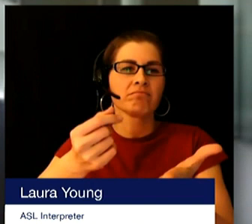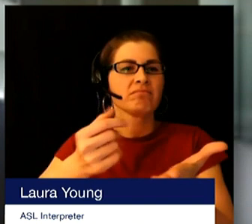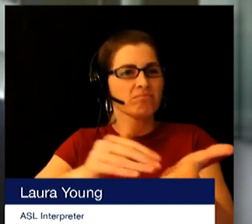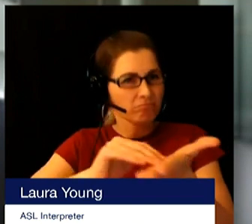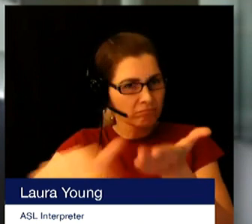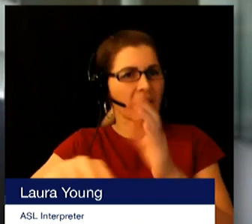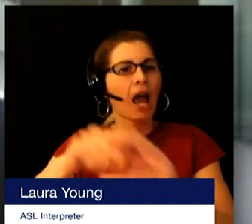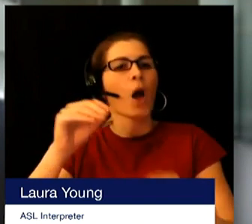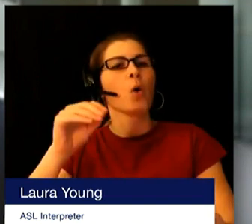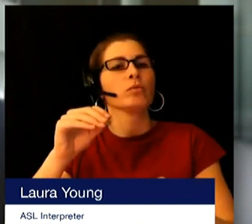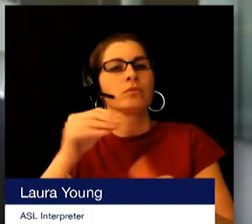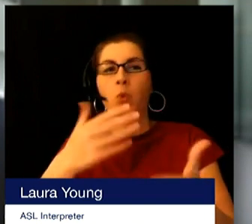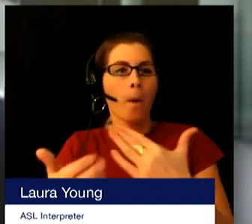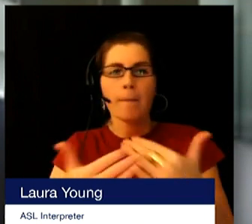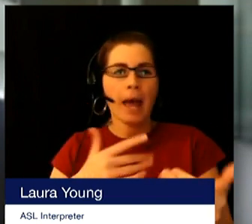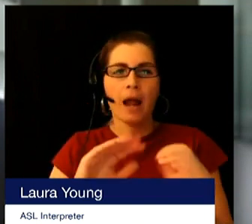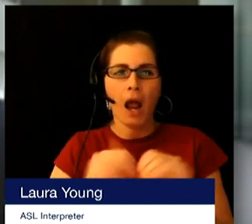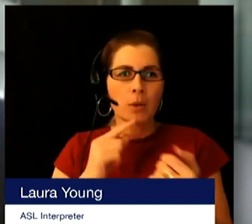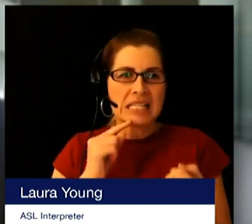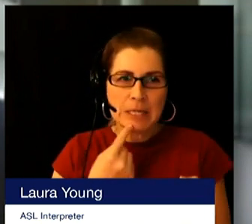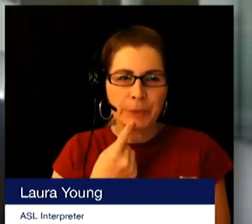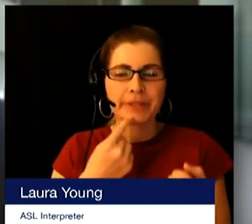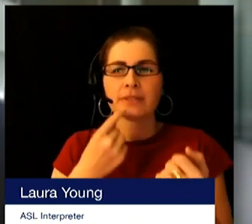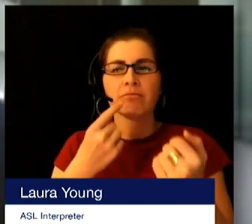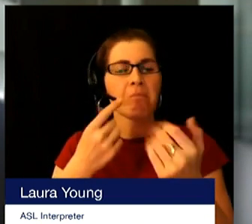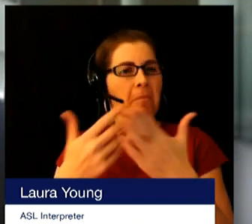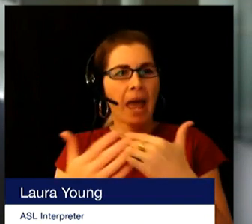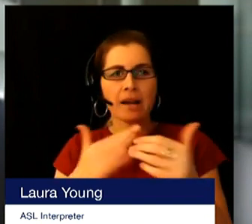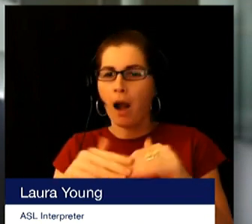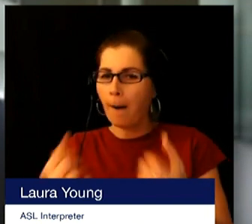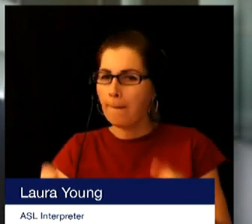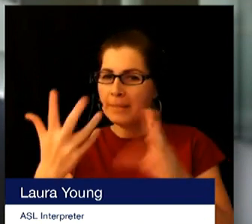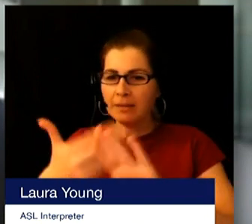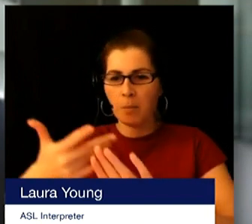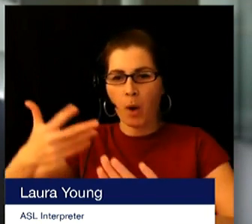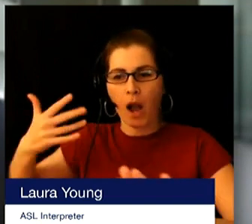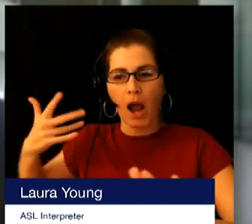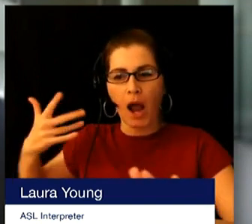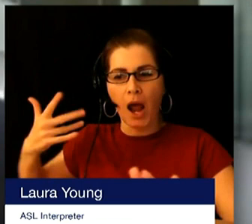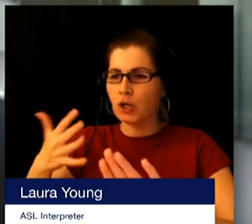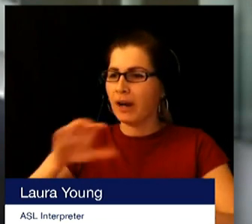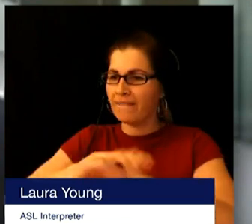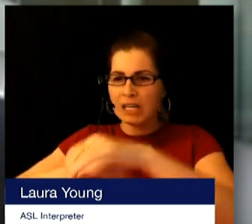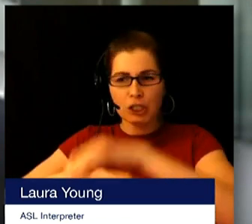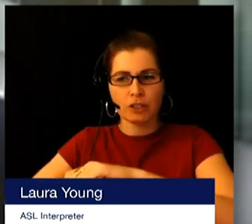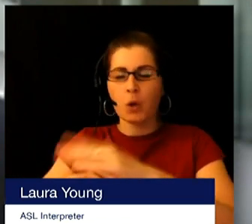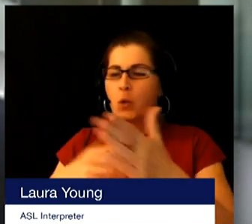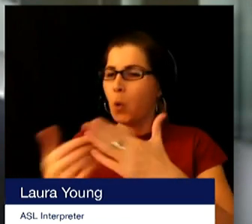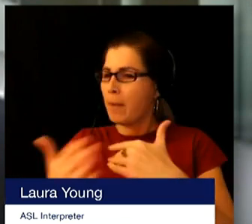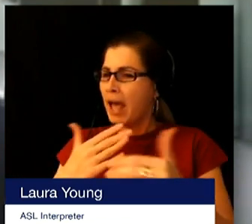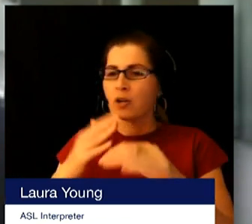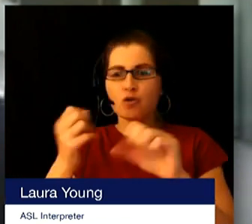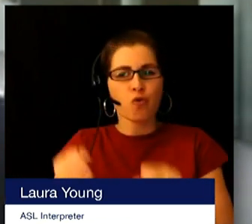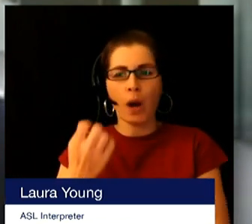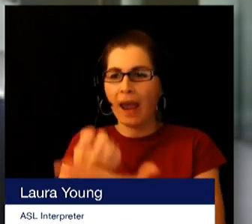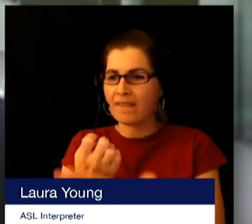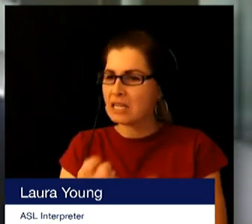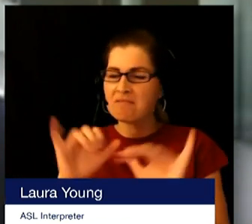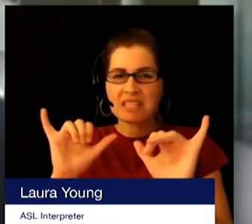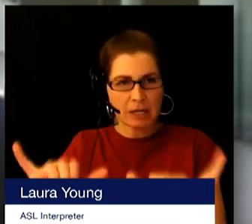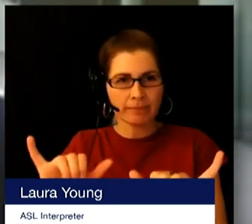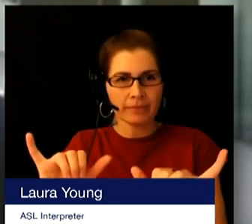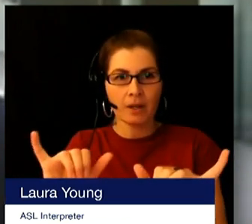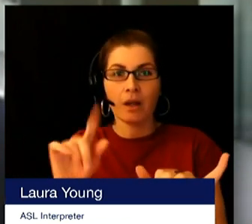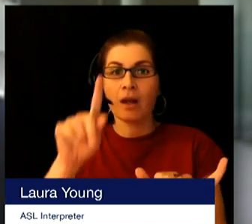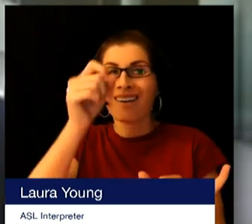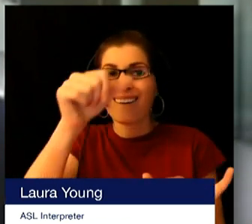no matter how serious the charges, no matter how many prior convictions they have, no matter how strong the evidence against them. Well, another